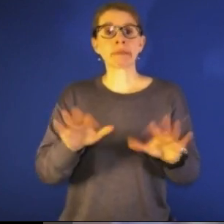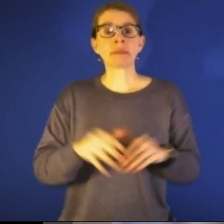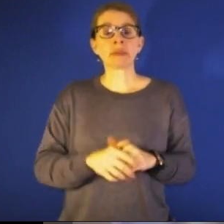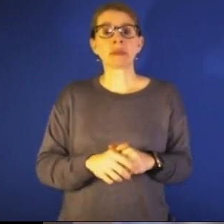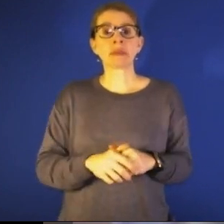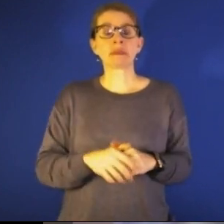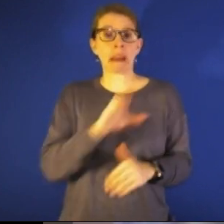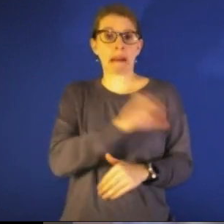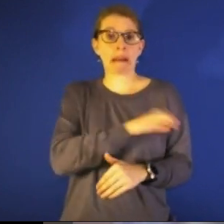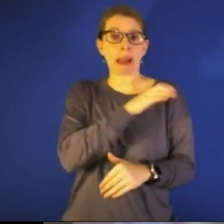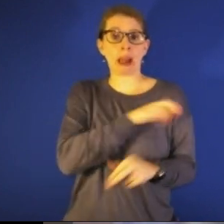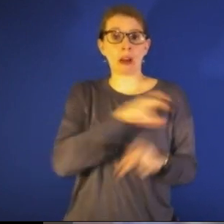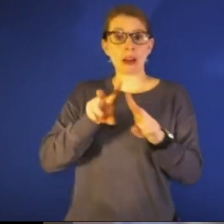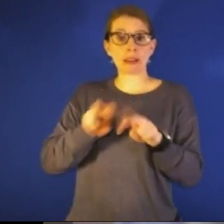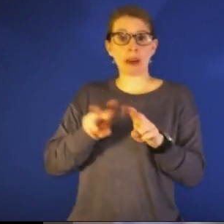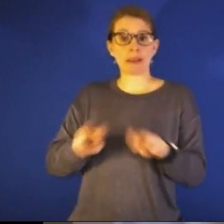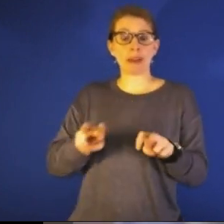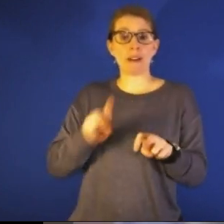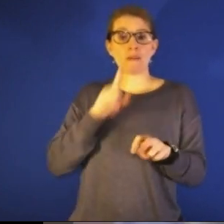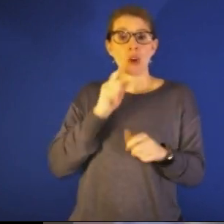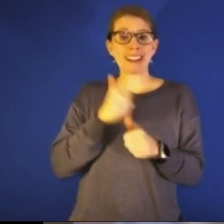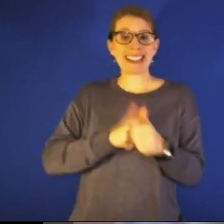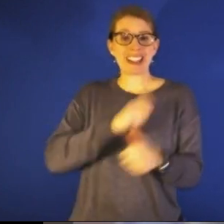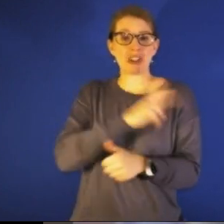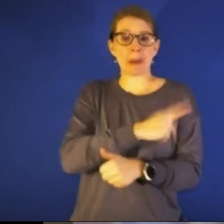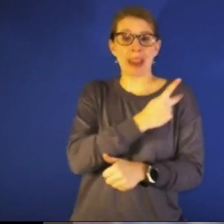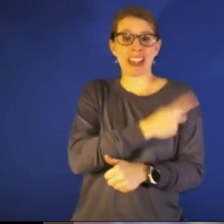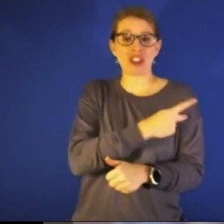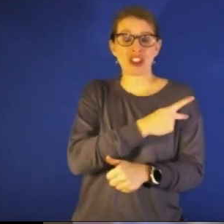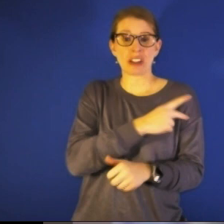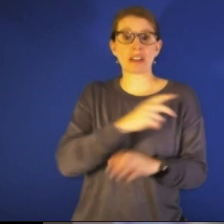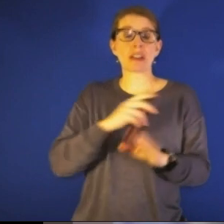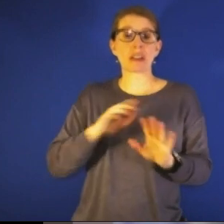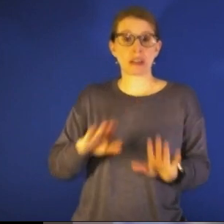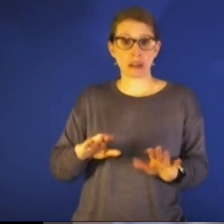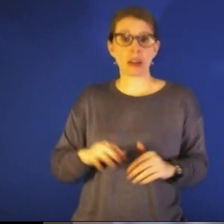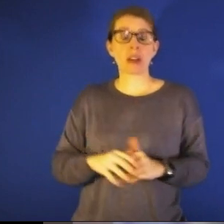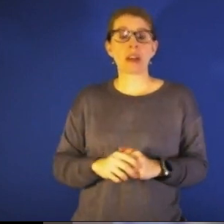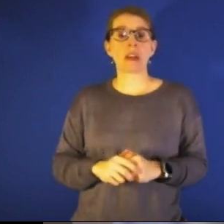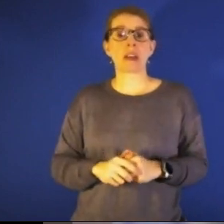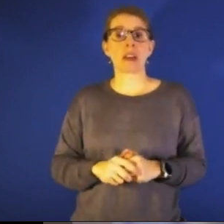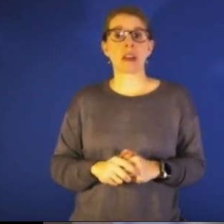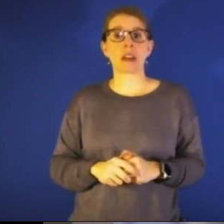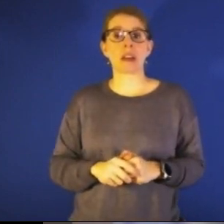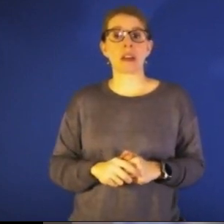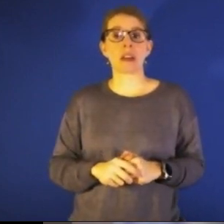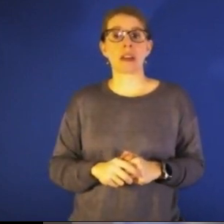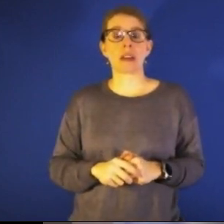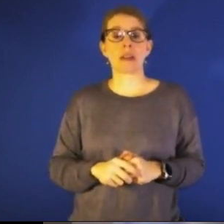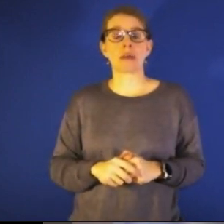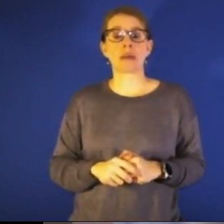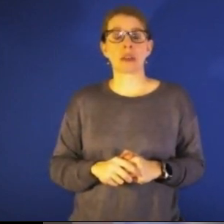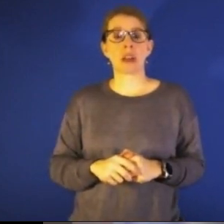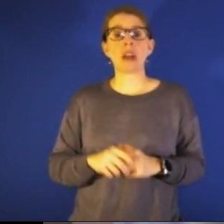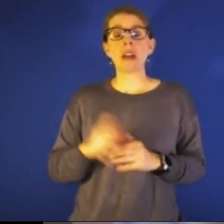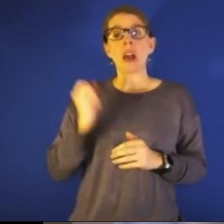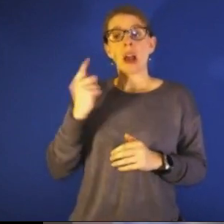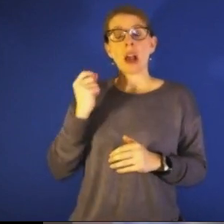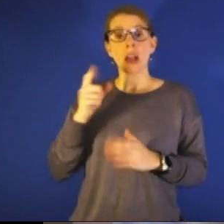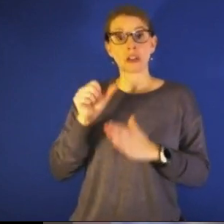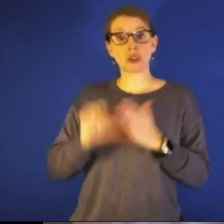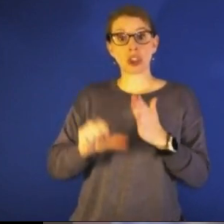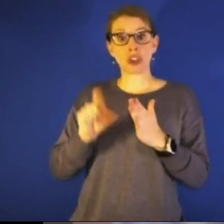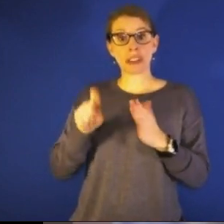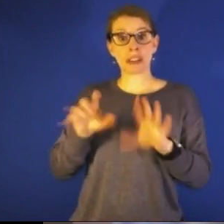a clinical assessment is done on each of these patients and ensuring that that the procedures that need to get